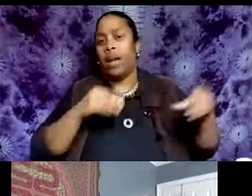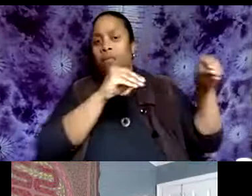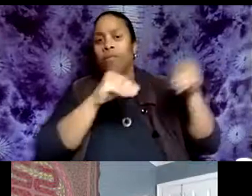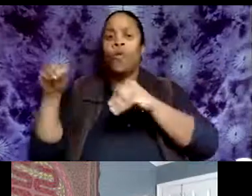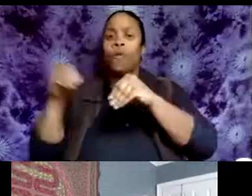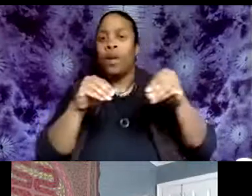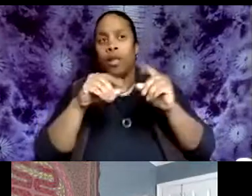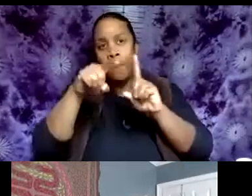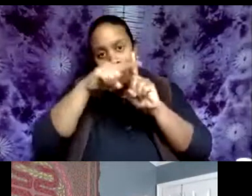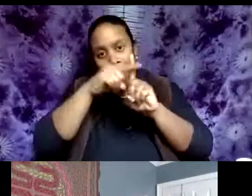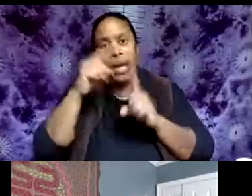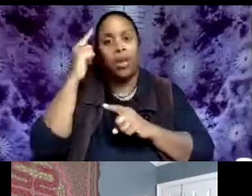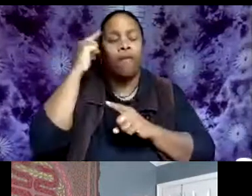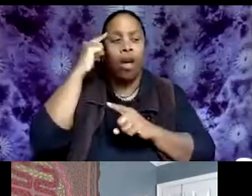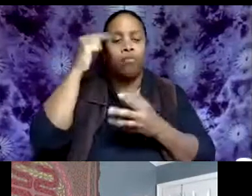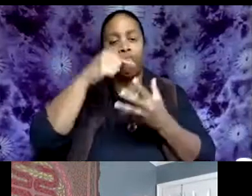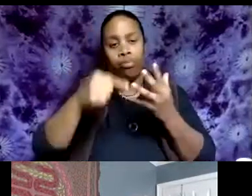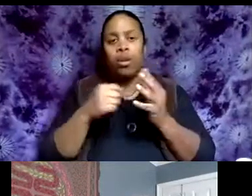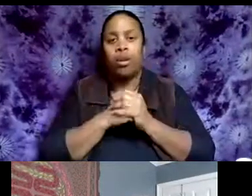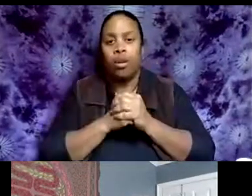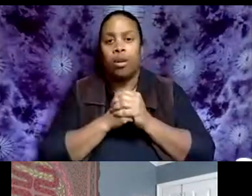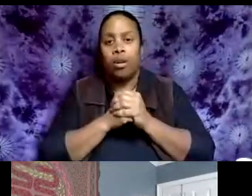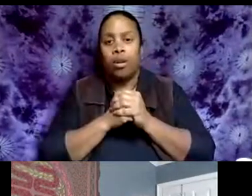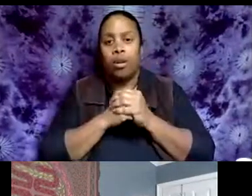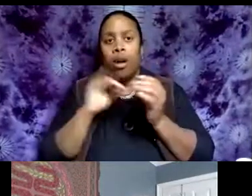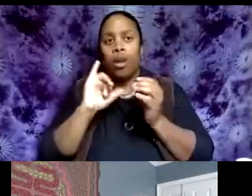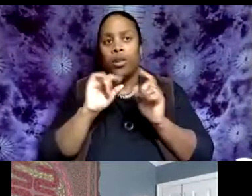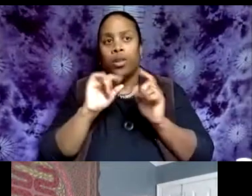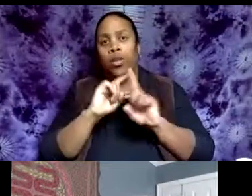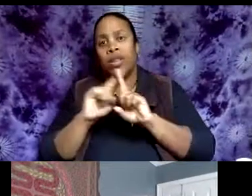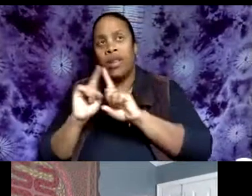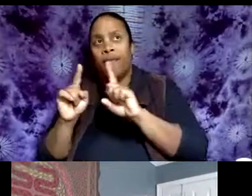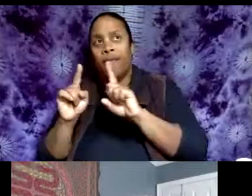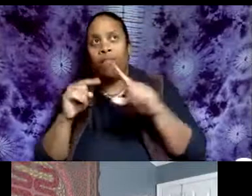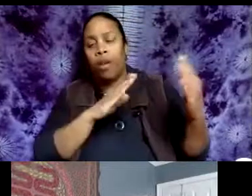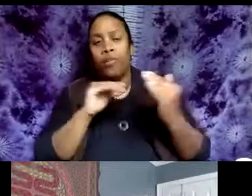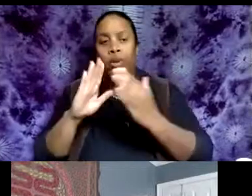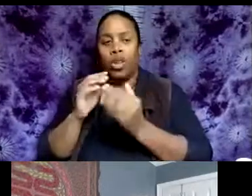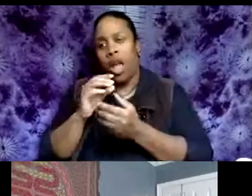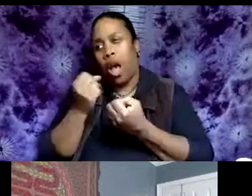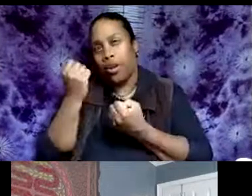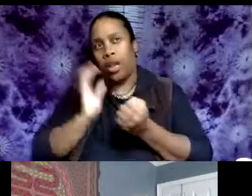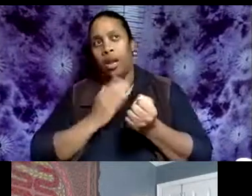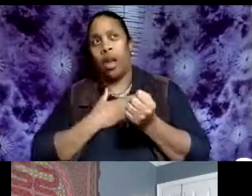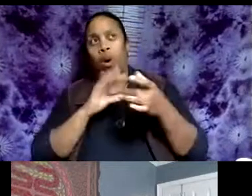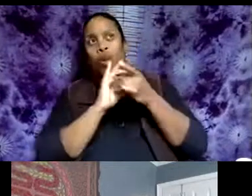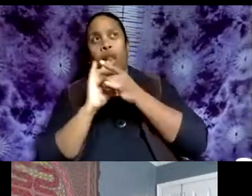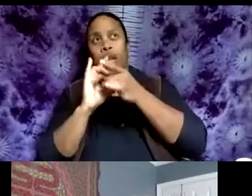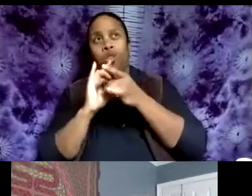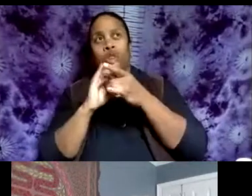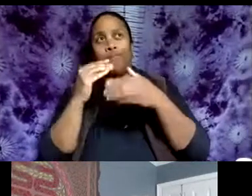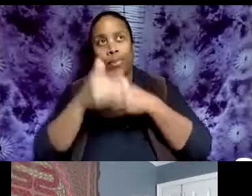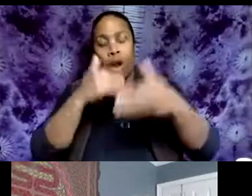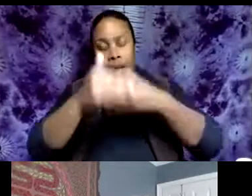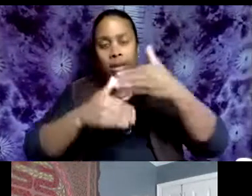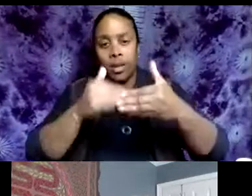that. And then also there are different models for understanding ourselves and our relationship dynamics, like the drama triangle. So I'm sure I'll be sharing more about all those